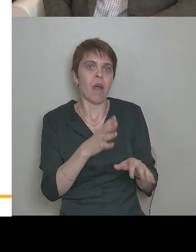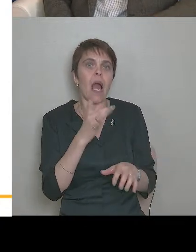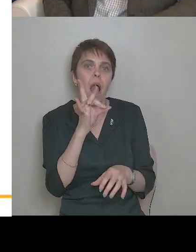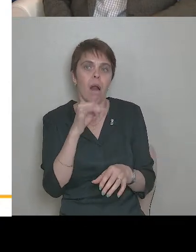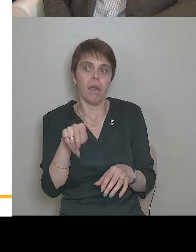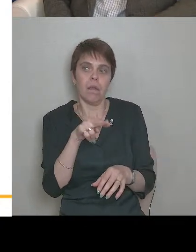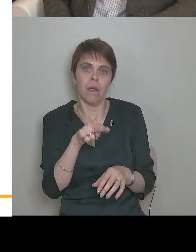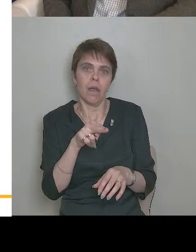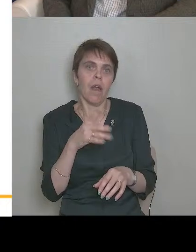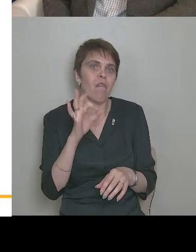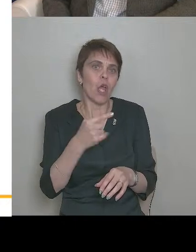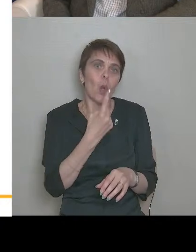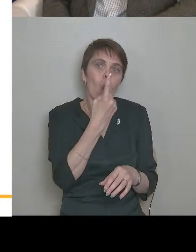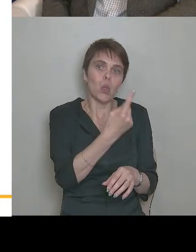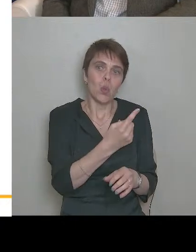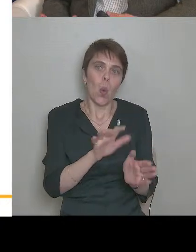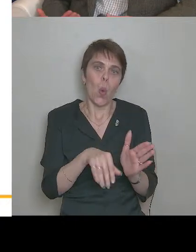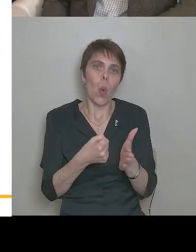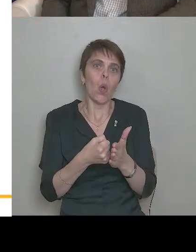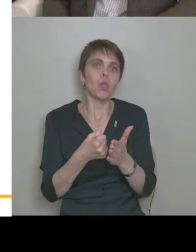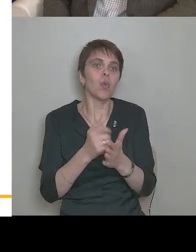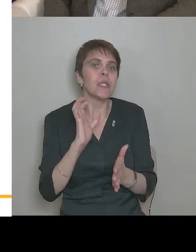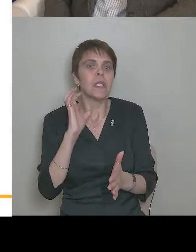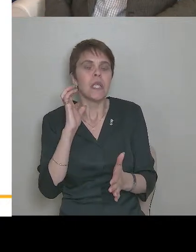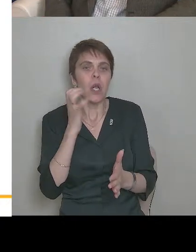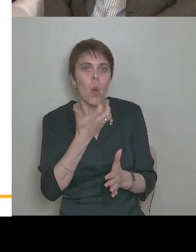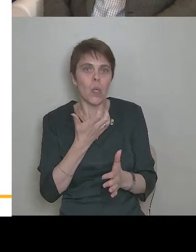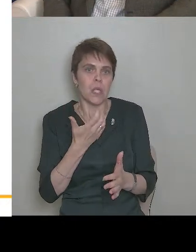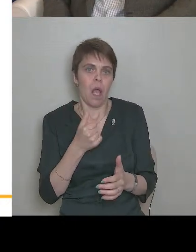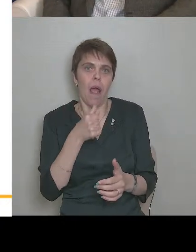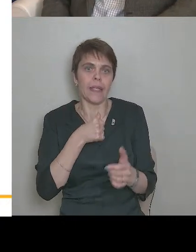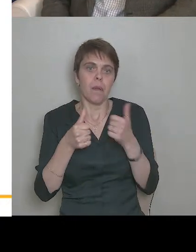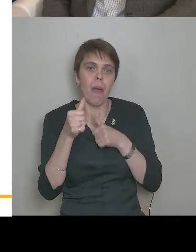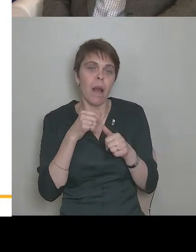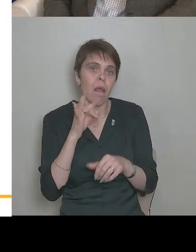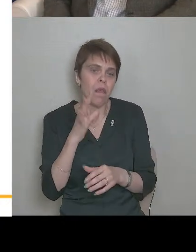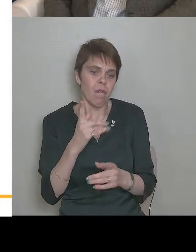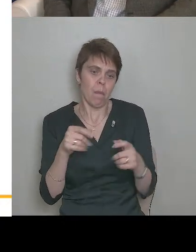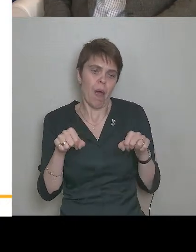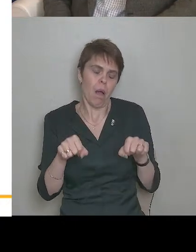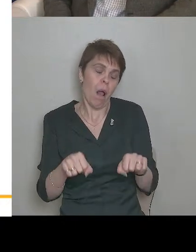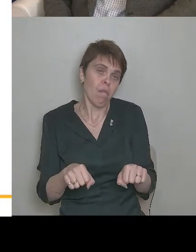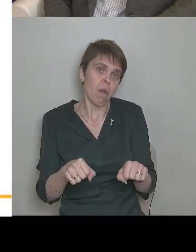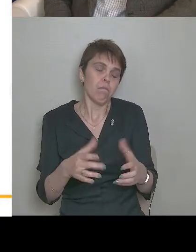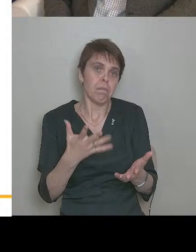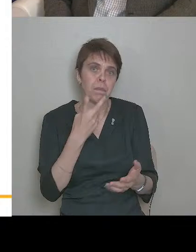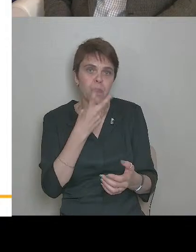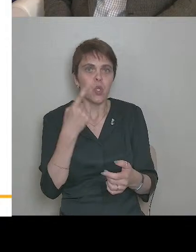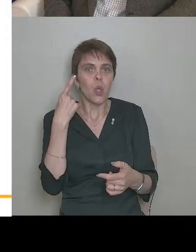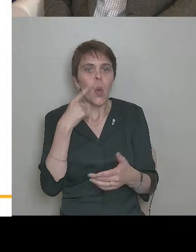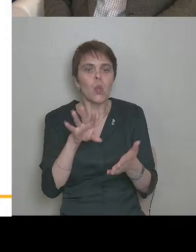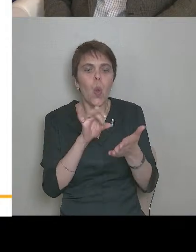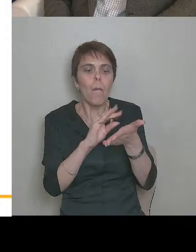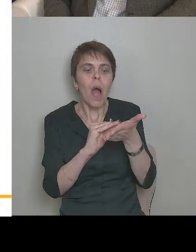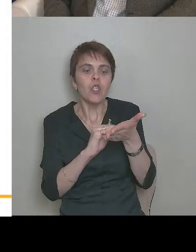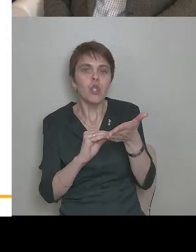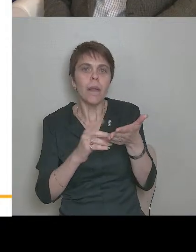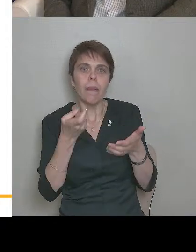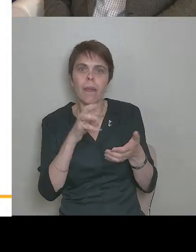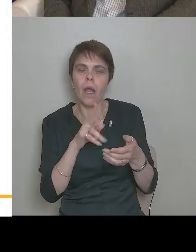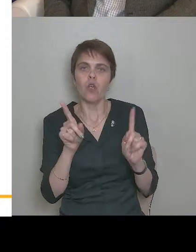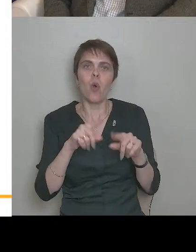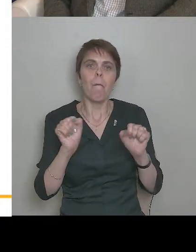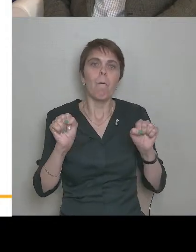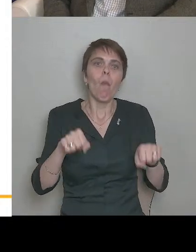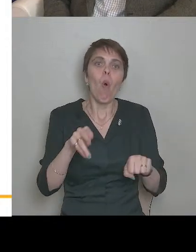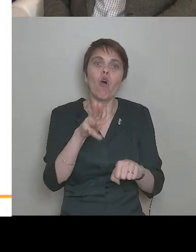by 2 levels of the local councils to run for both. And I've heard a very interesting interpretation of this